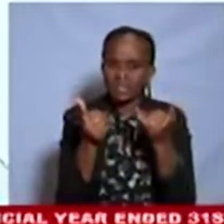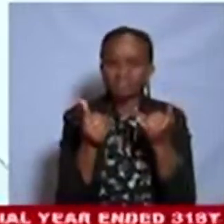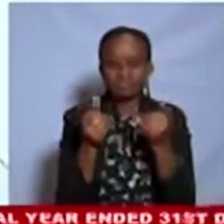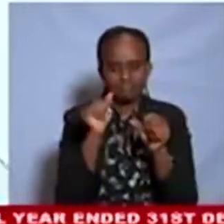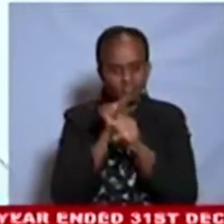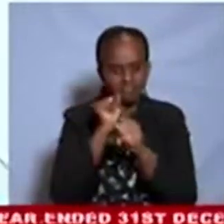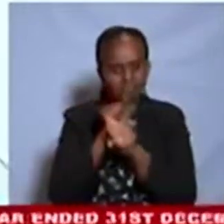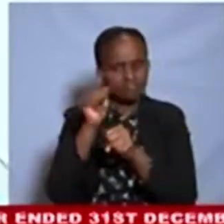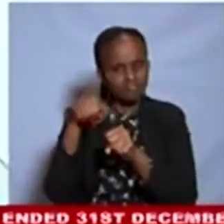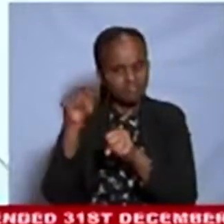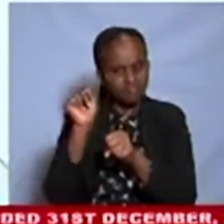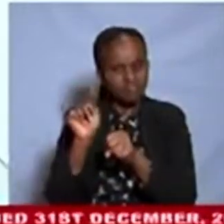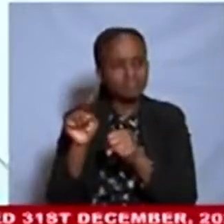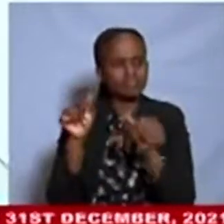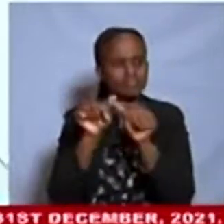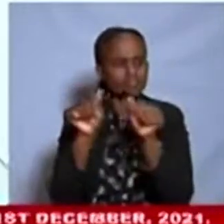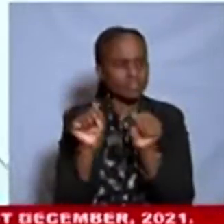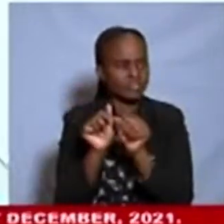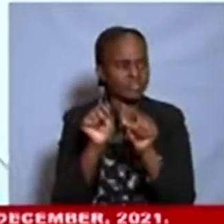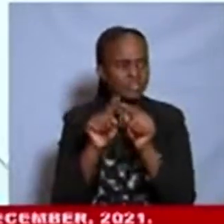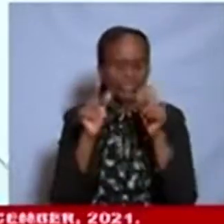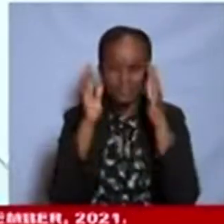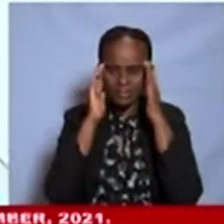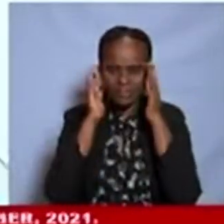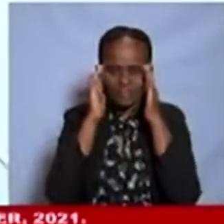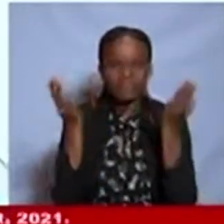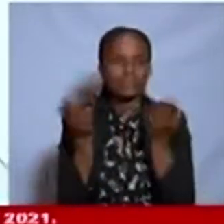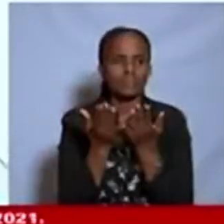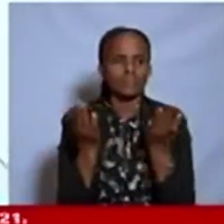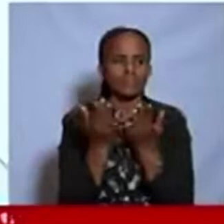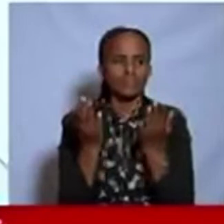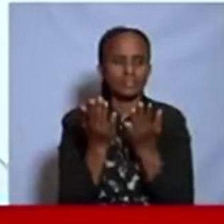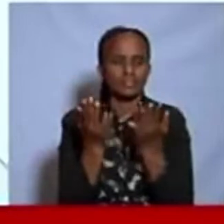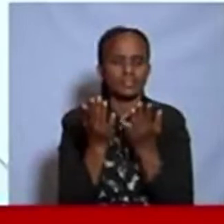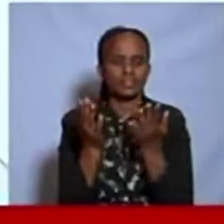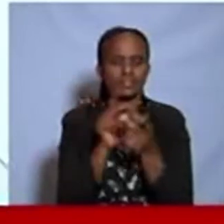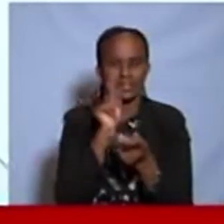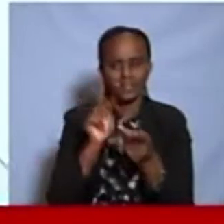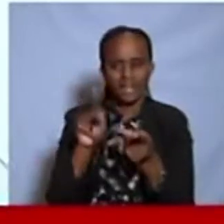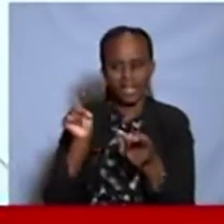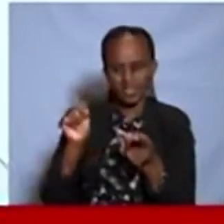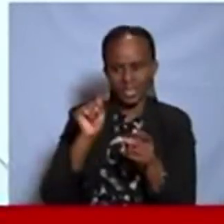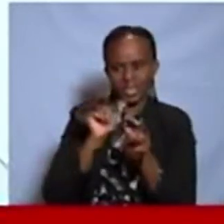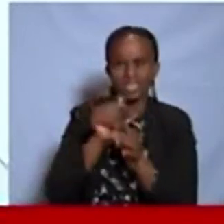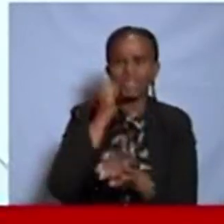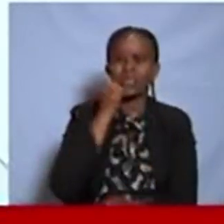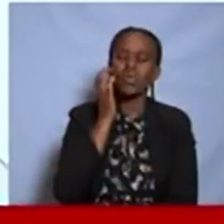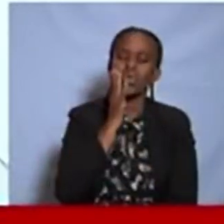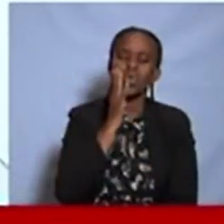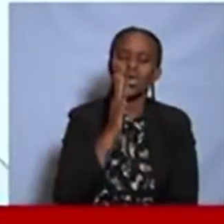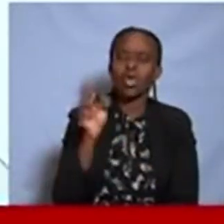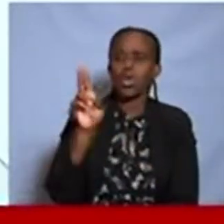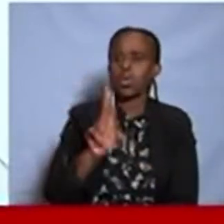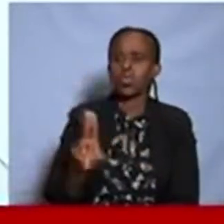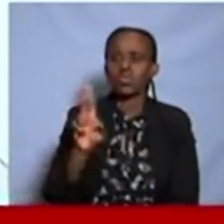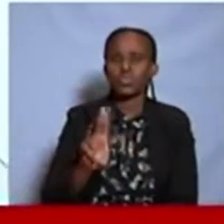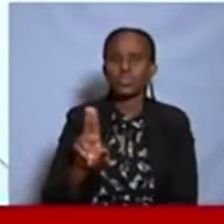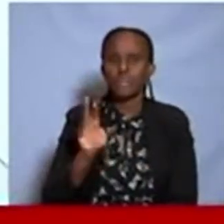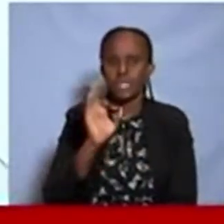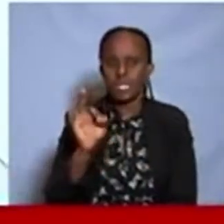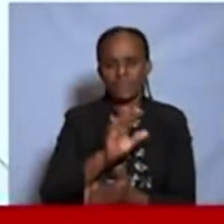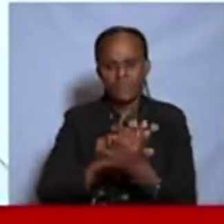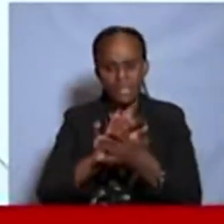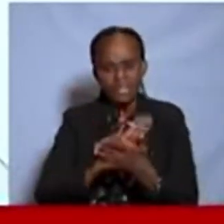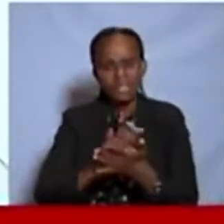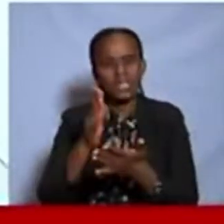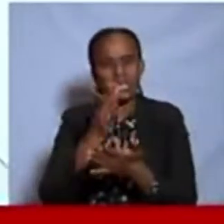it's this area. But nobody pays attention. It's like a toilet in the house. You use it. If you don't clean